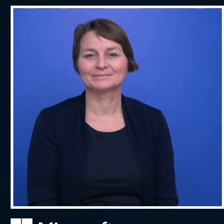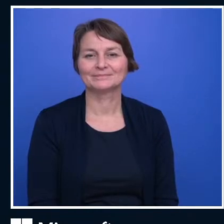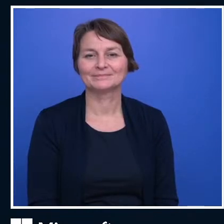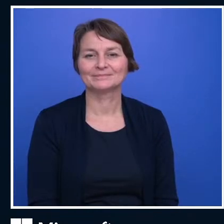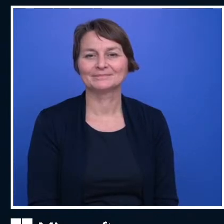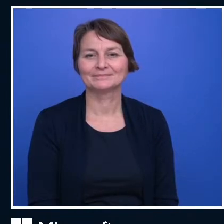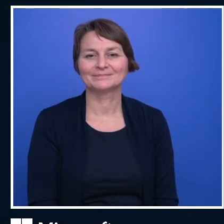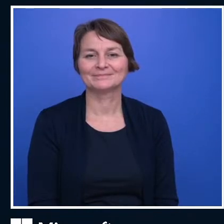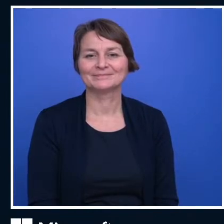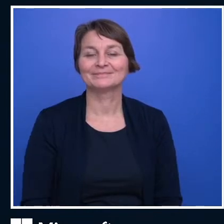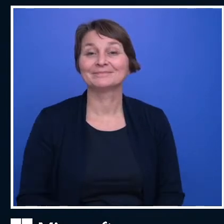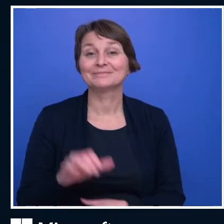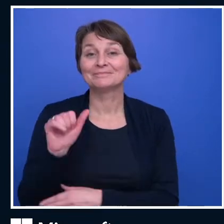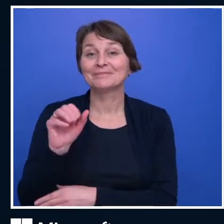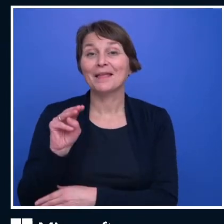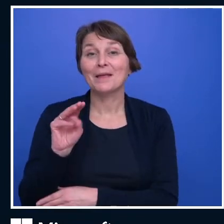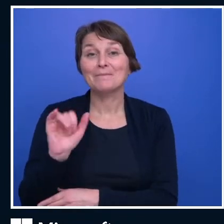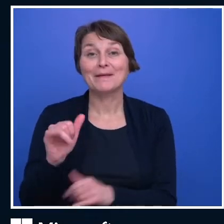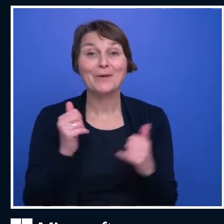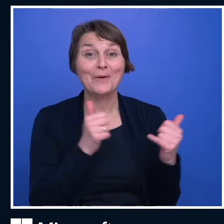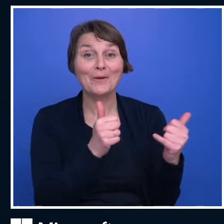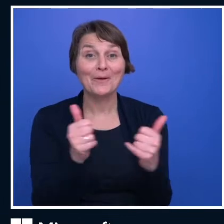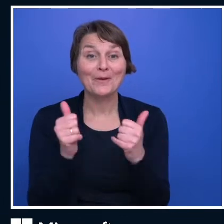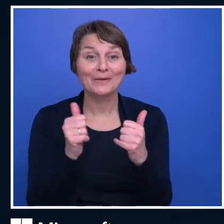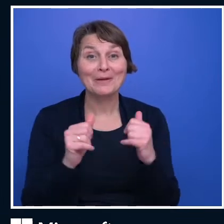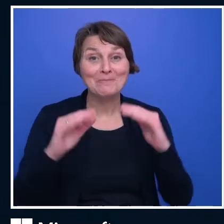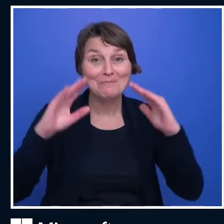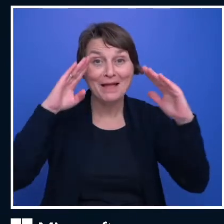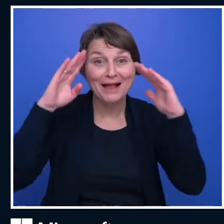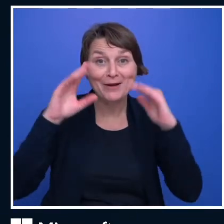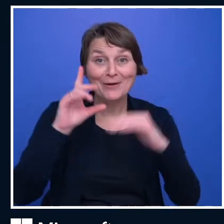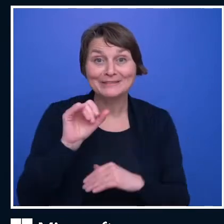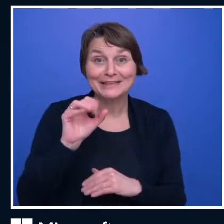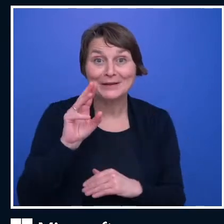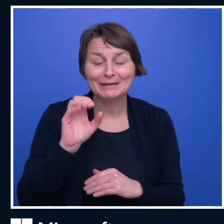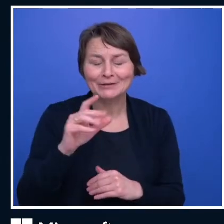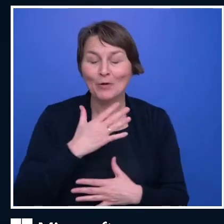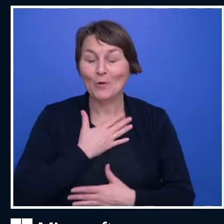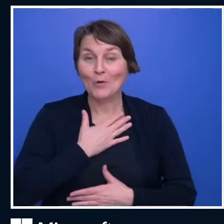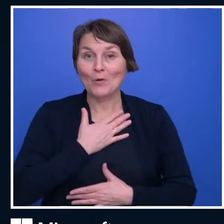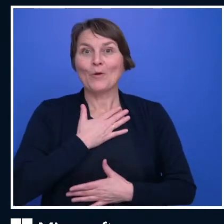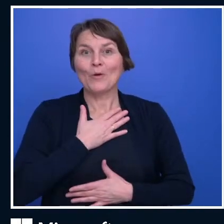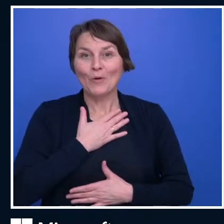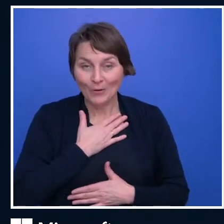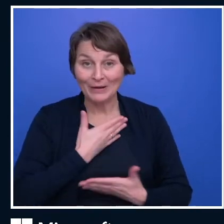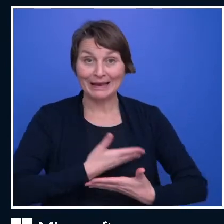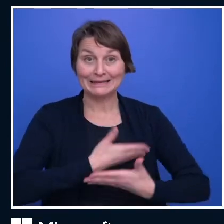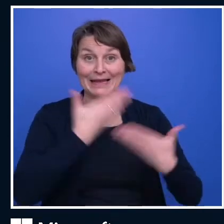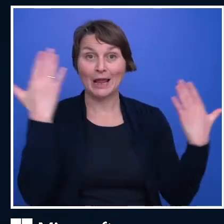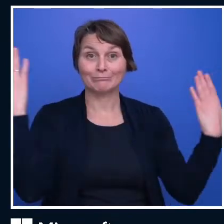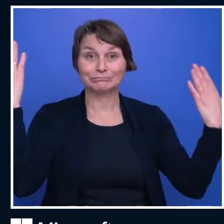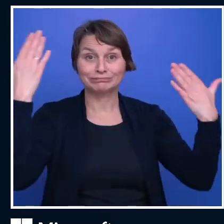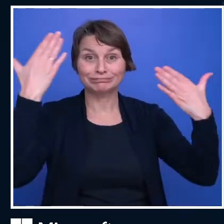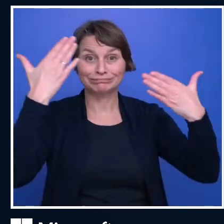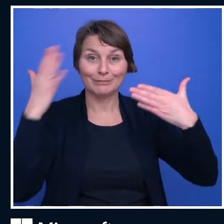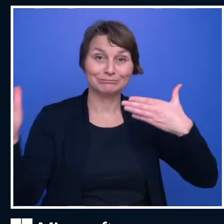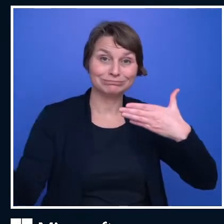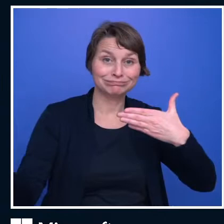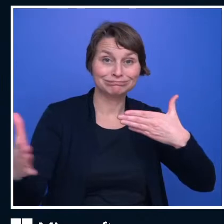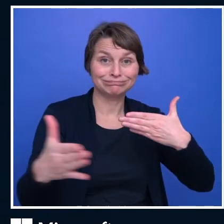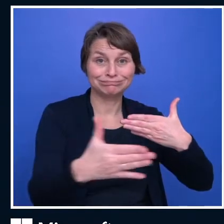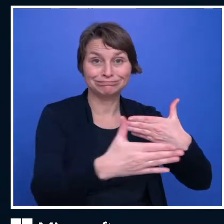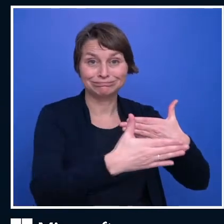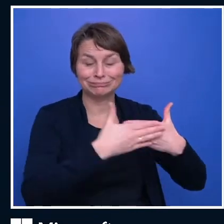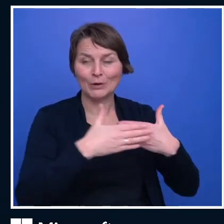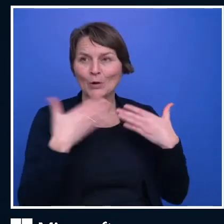Okay. Hey, Dimitri. Oh my goodness, we are at the end of the day, right? That was all the sessions. My